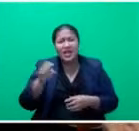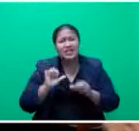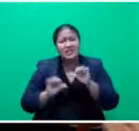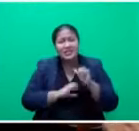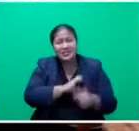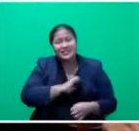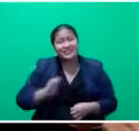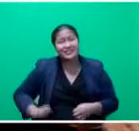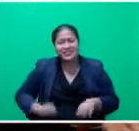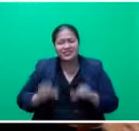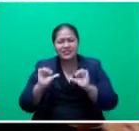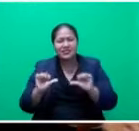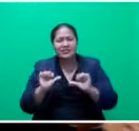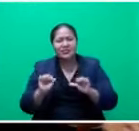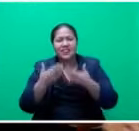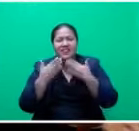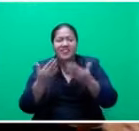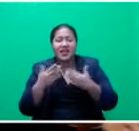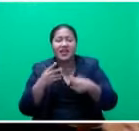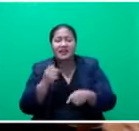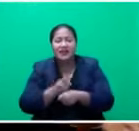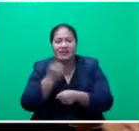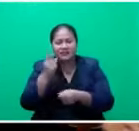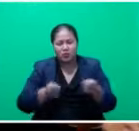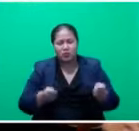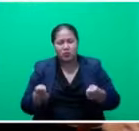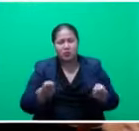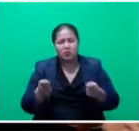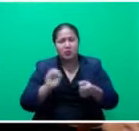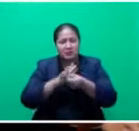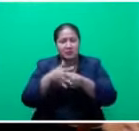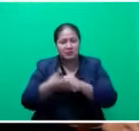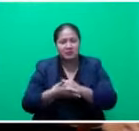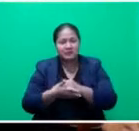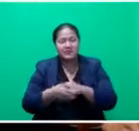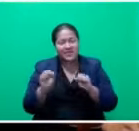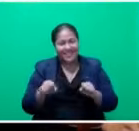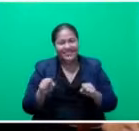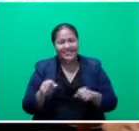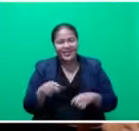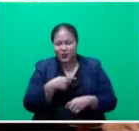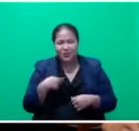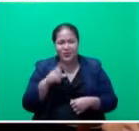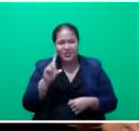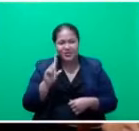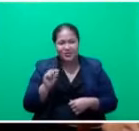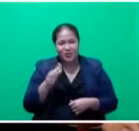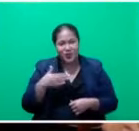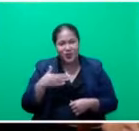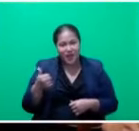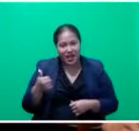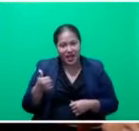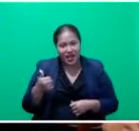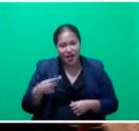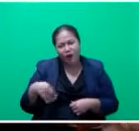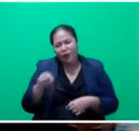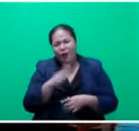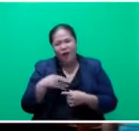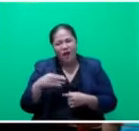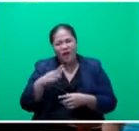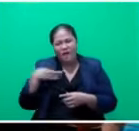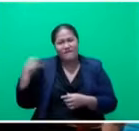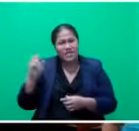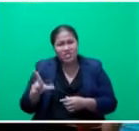COVID-19. Indeed, Mr. Speaker, we have done well in this. The officials who have managed the border,